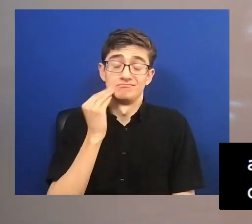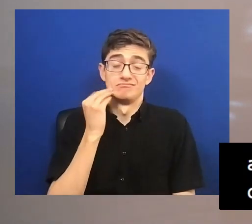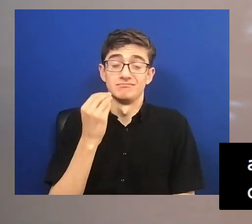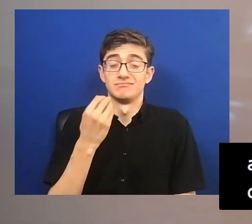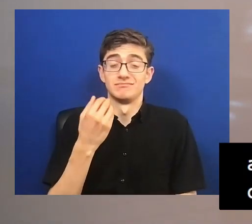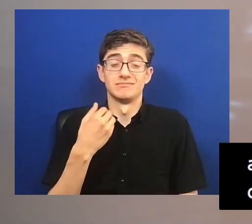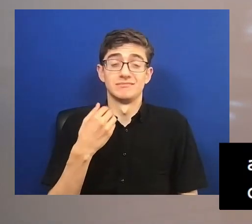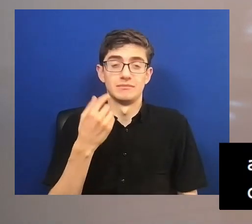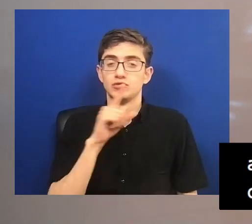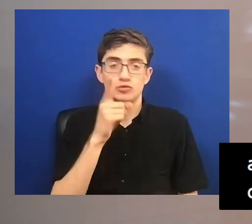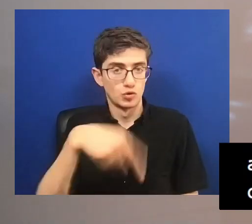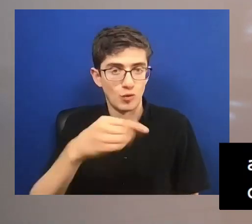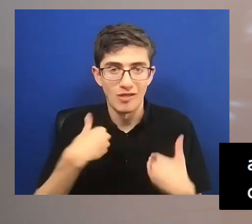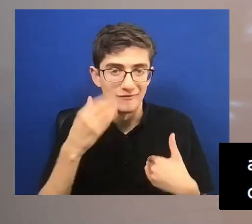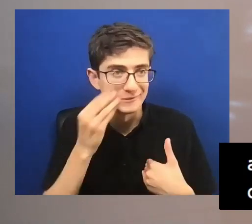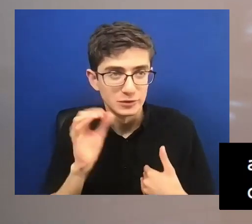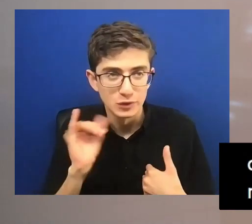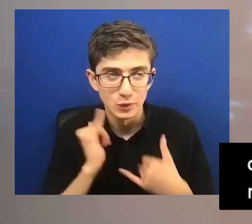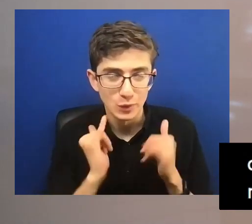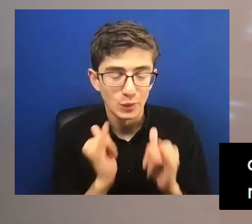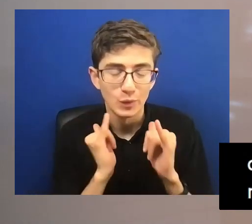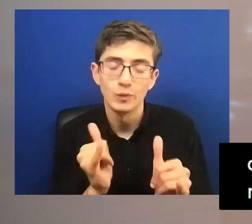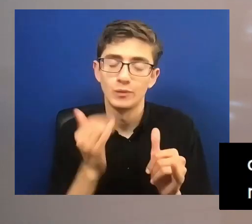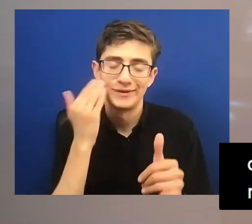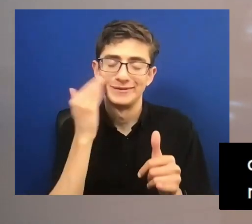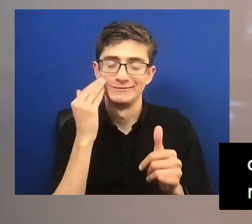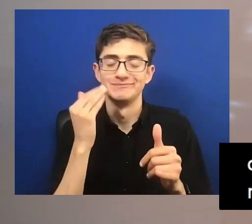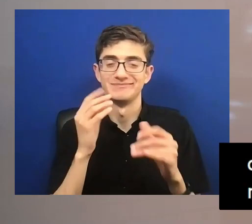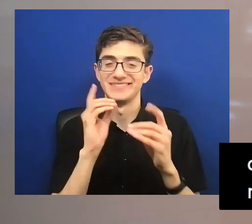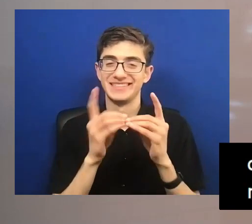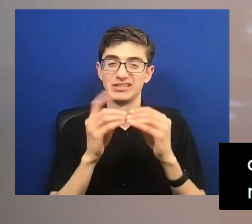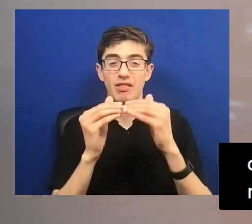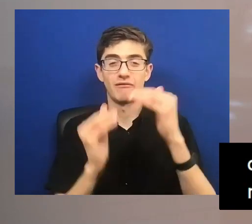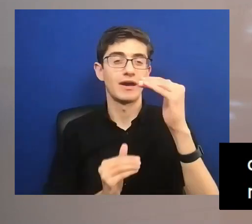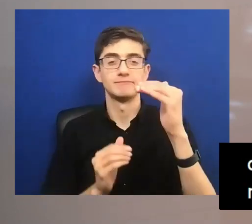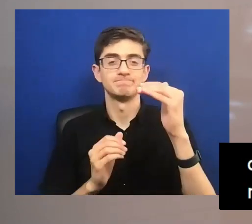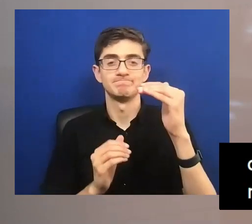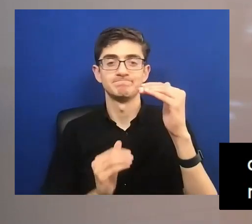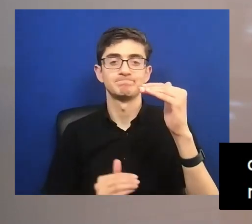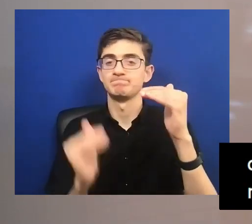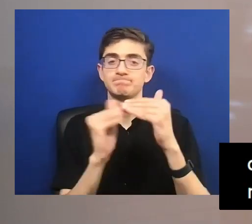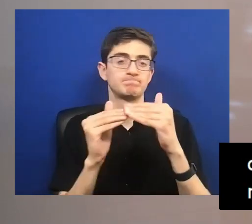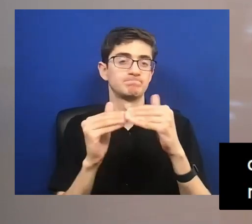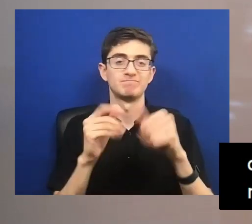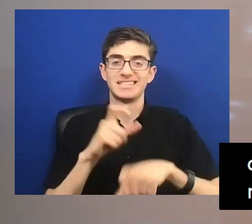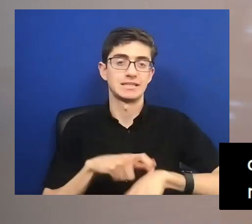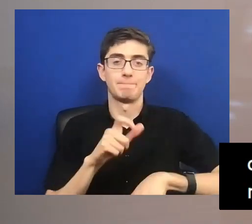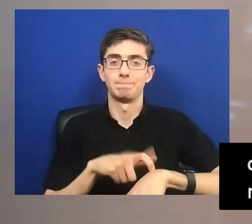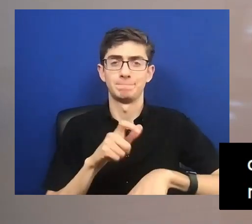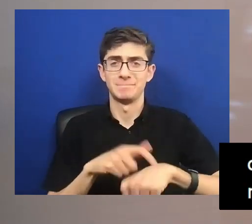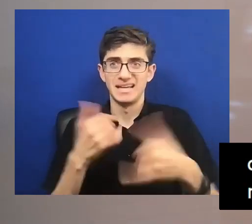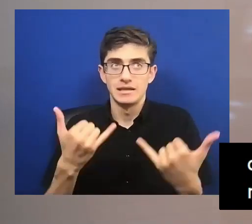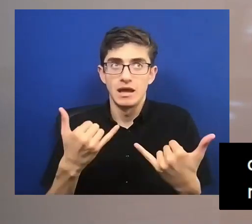divide. And we're really at a historic moment with $65 billion, as Clayton and Josh